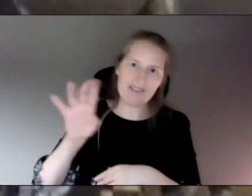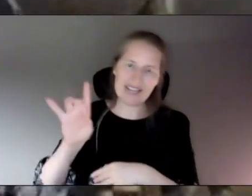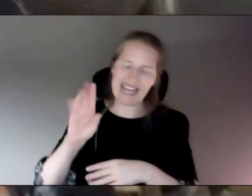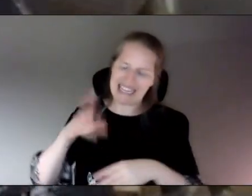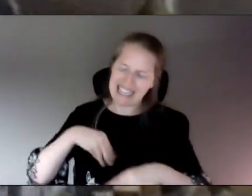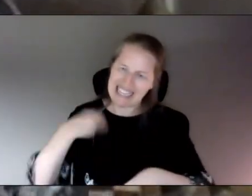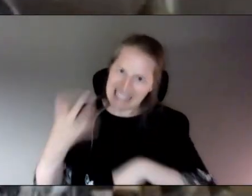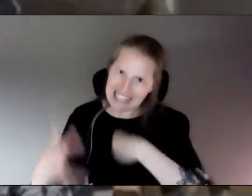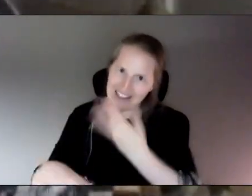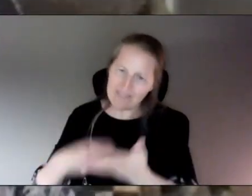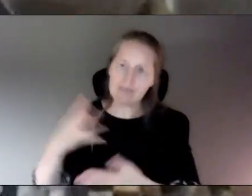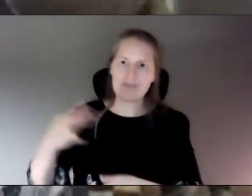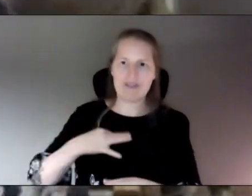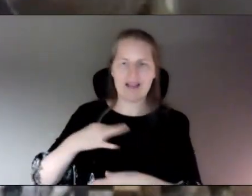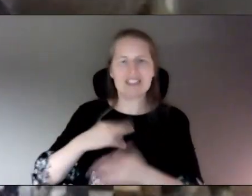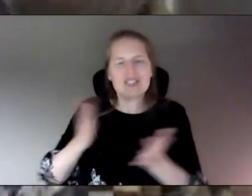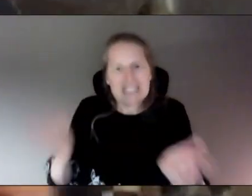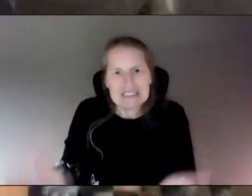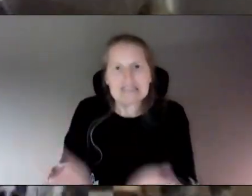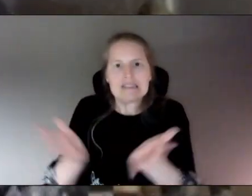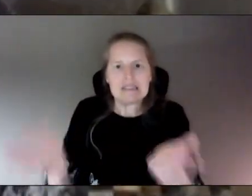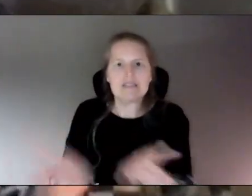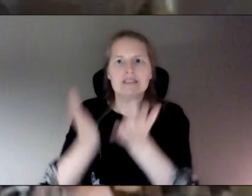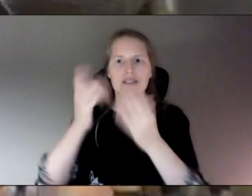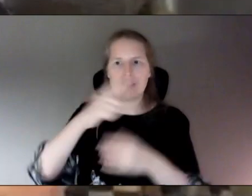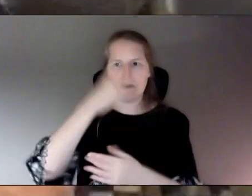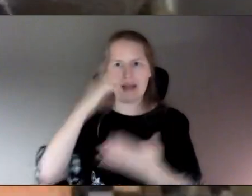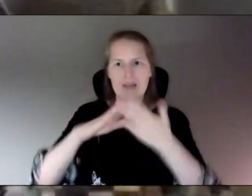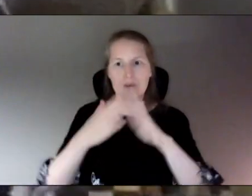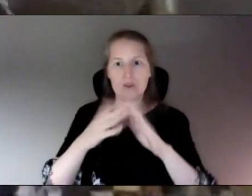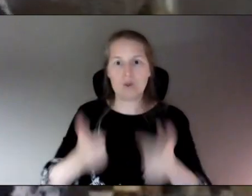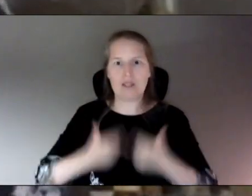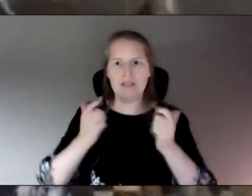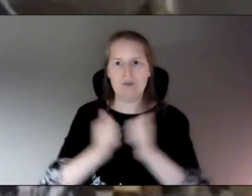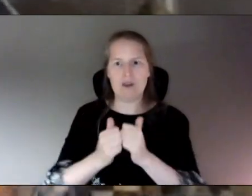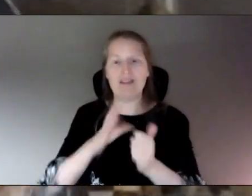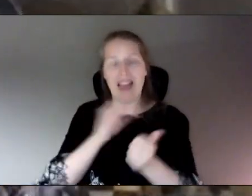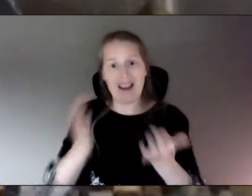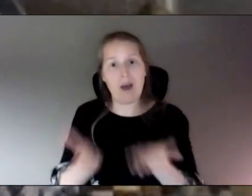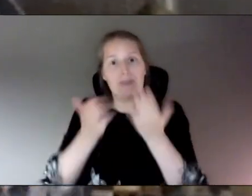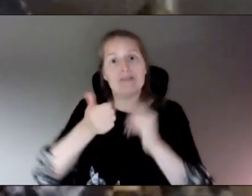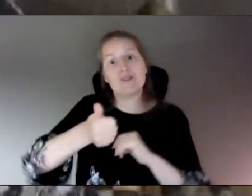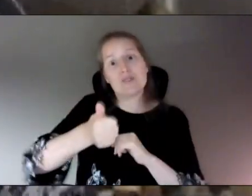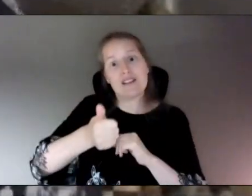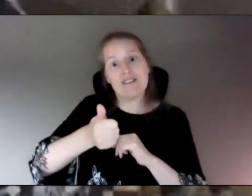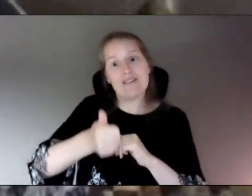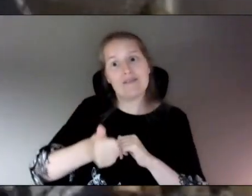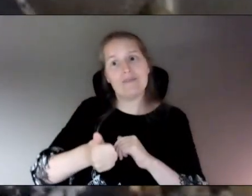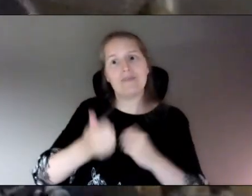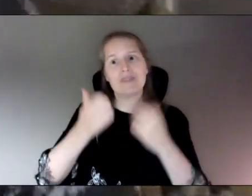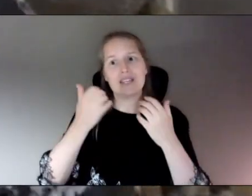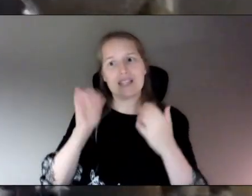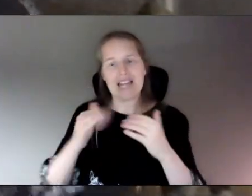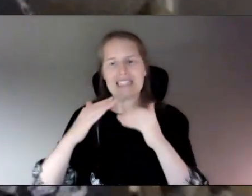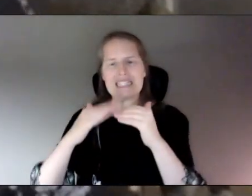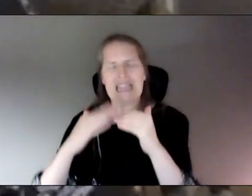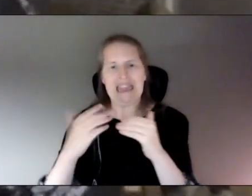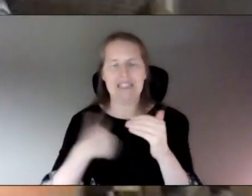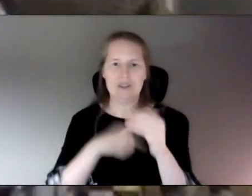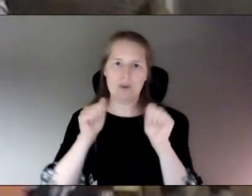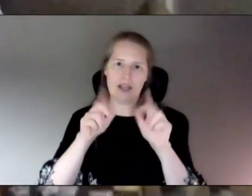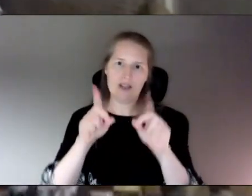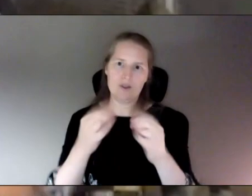uplift Black communities you live with. And in doing so, uplift yourself. This is the least we can do in this